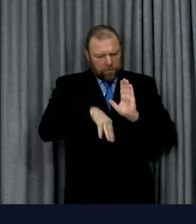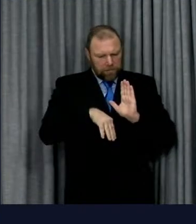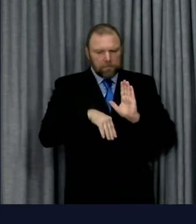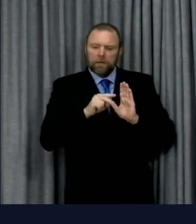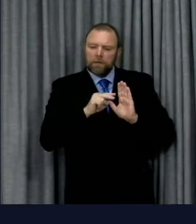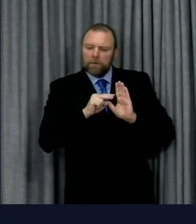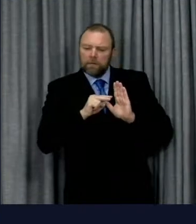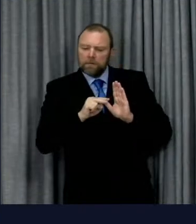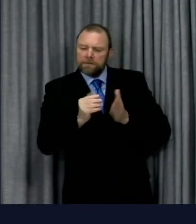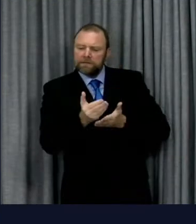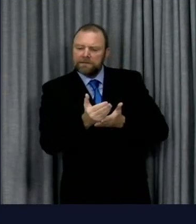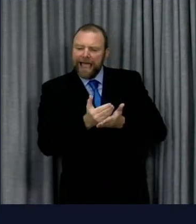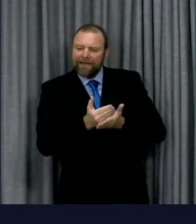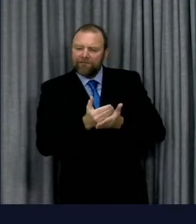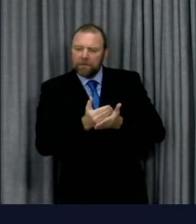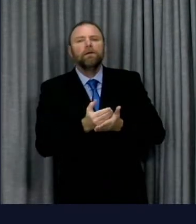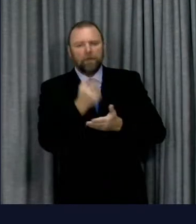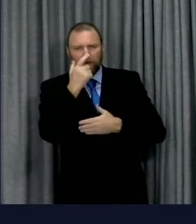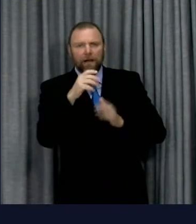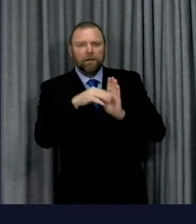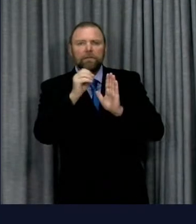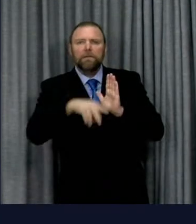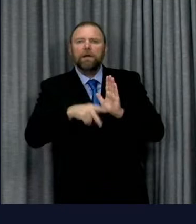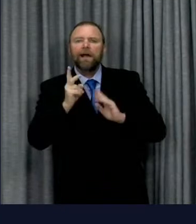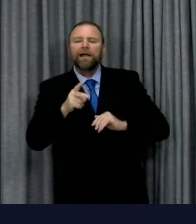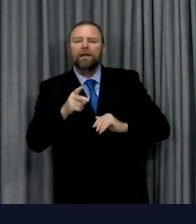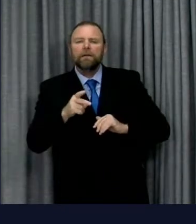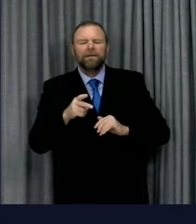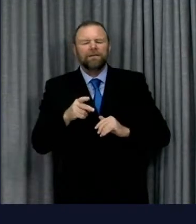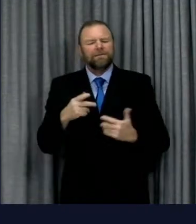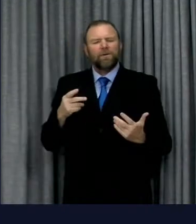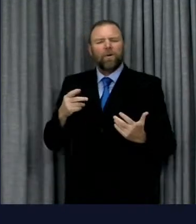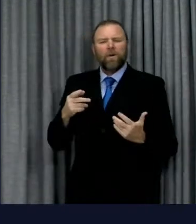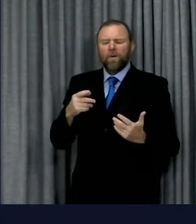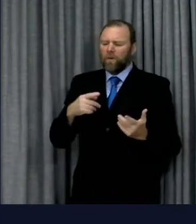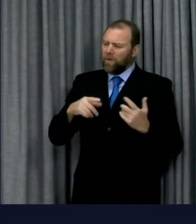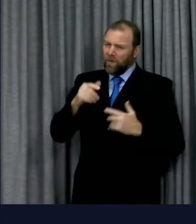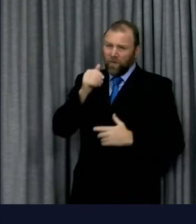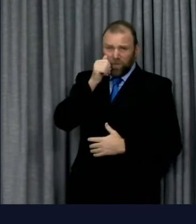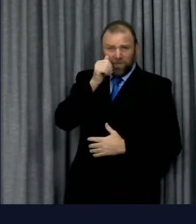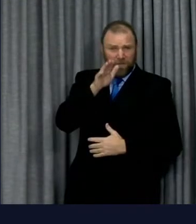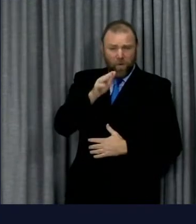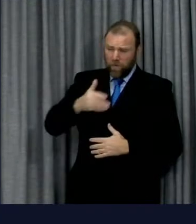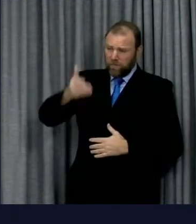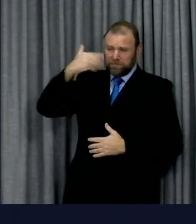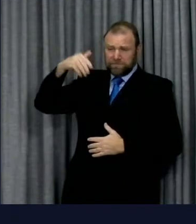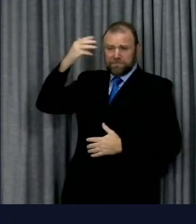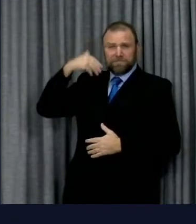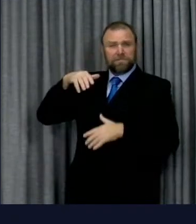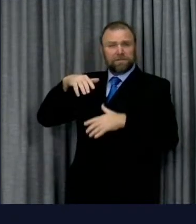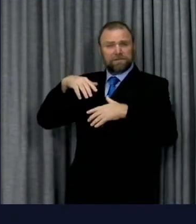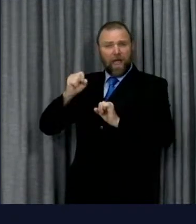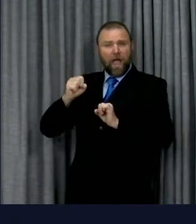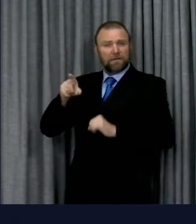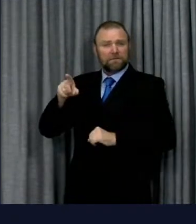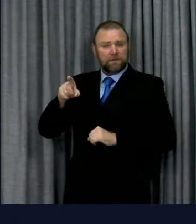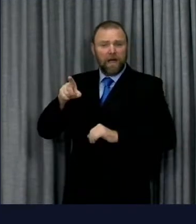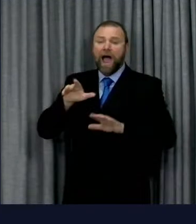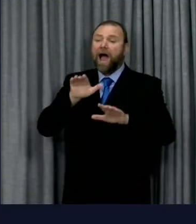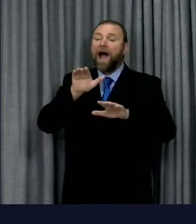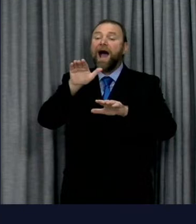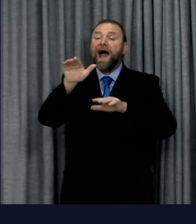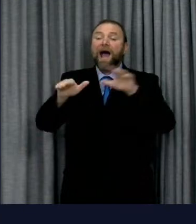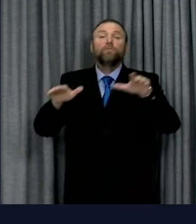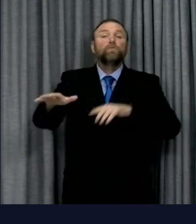stage. We've known almost since the start of the pandemic that doing things outdoors